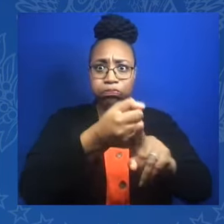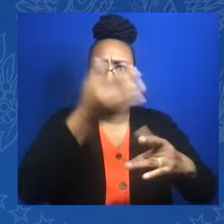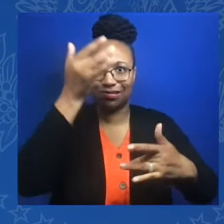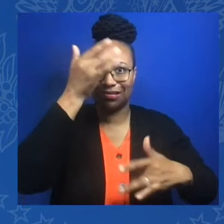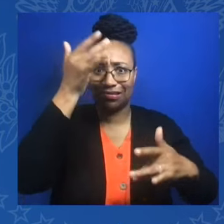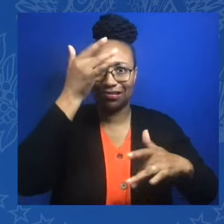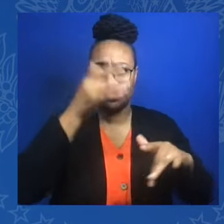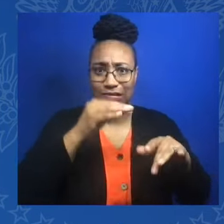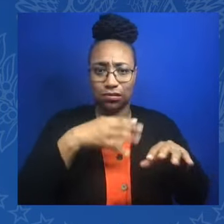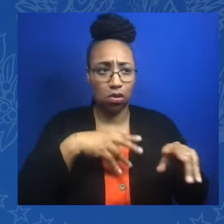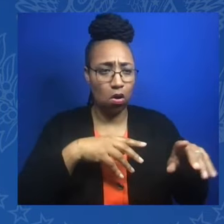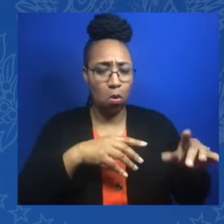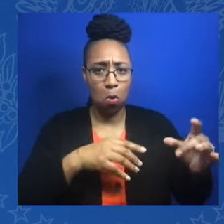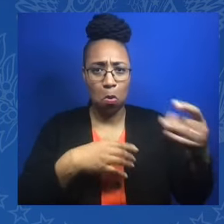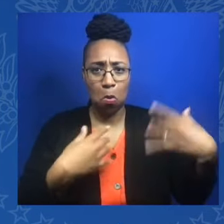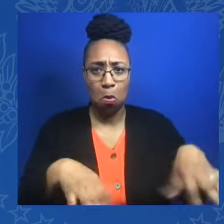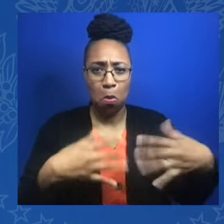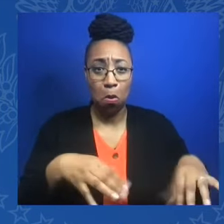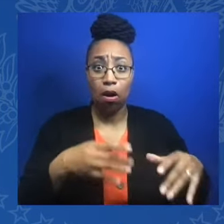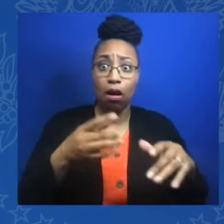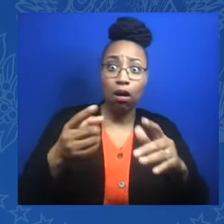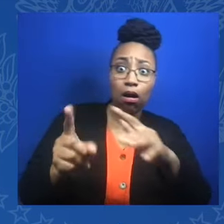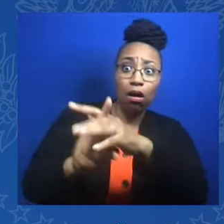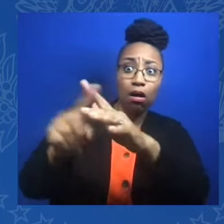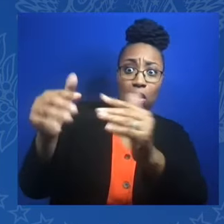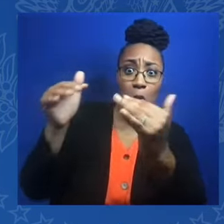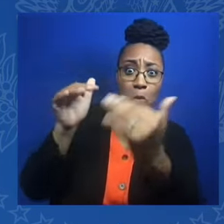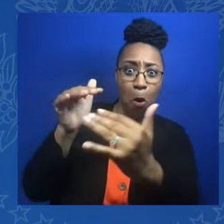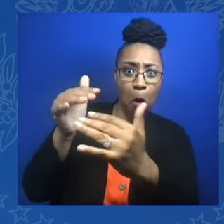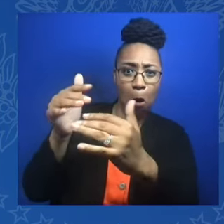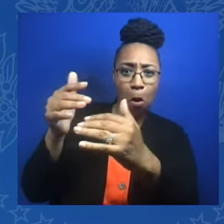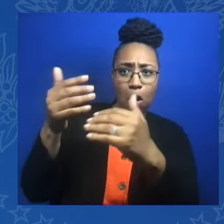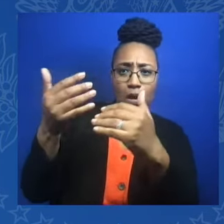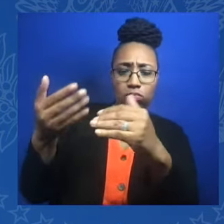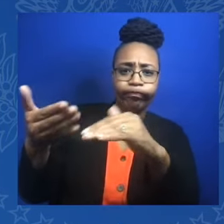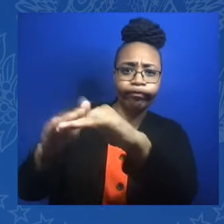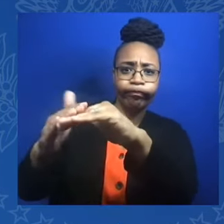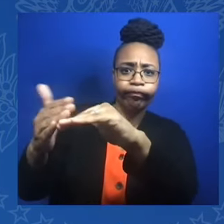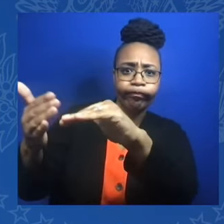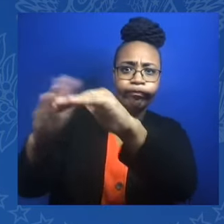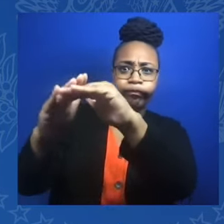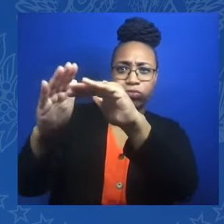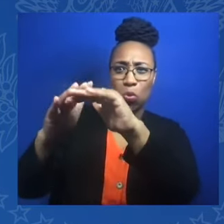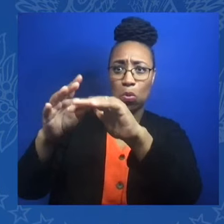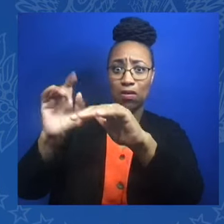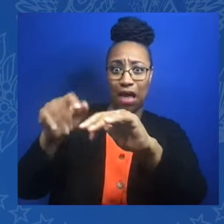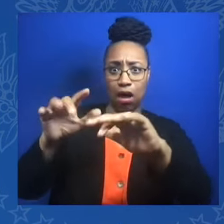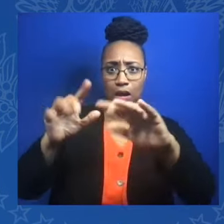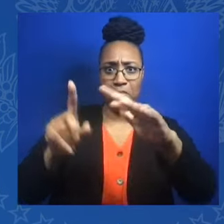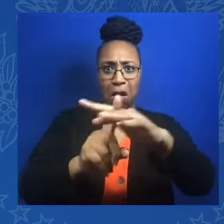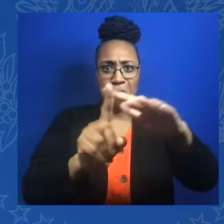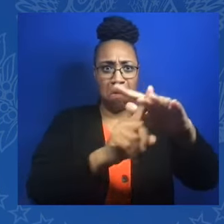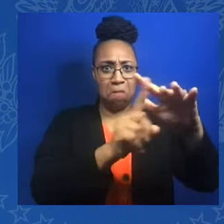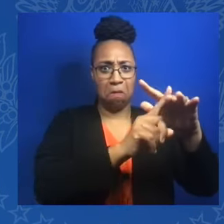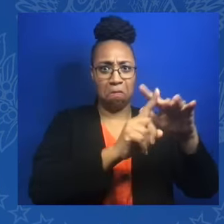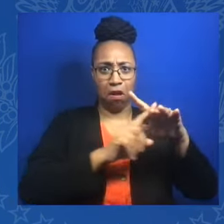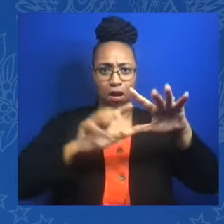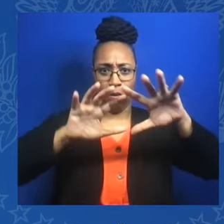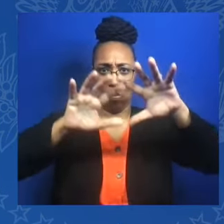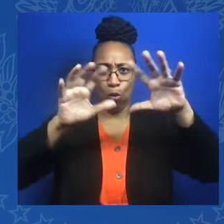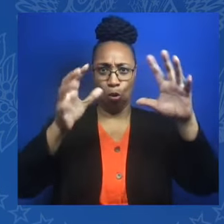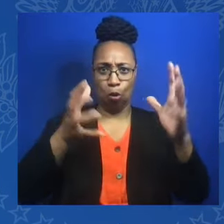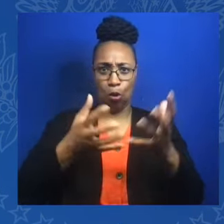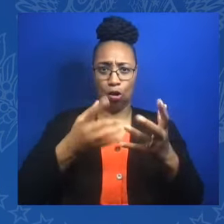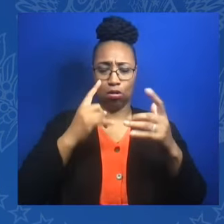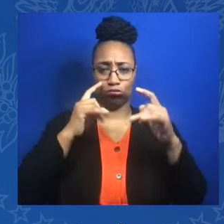world and exposed the vulnerability of energy markets and supply chains, when families are facing the pressures